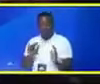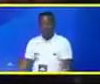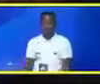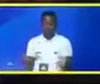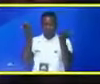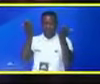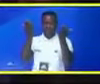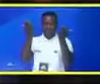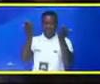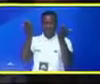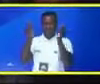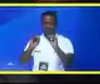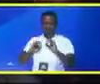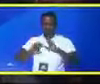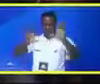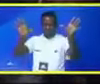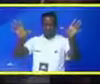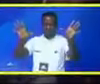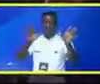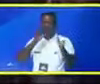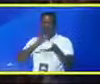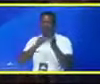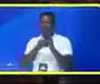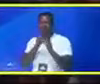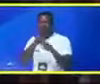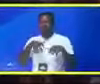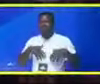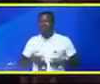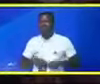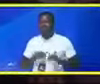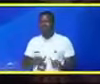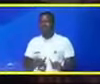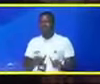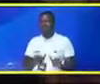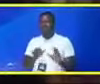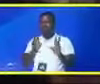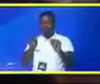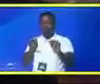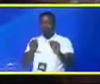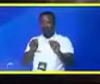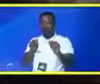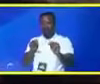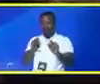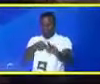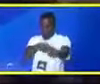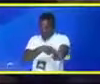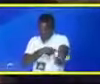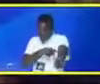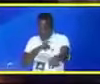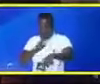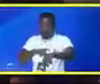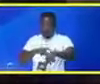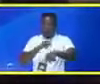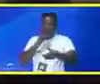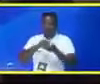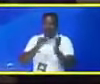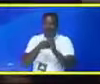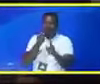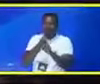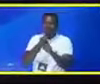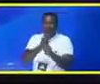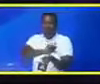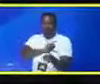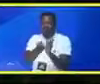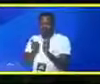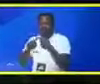says, shine. Not because you are tired of staying down. Longevity of time does not automatically translate